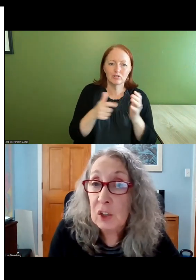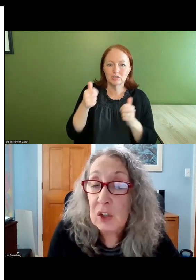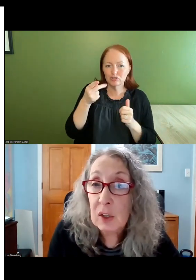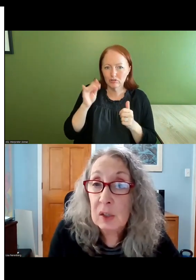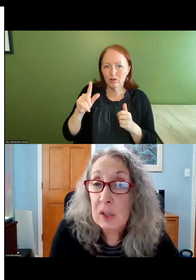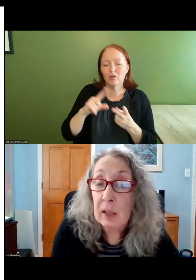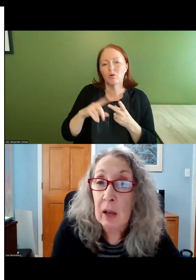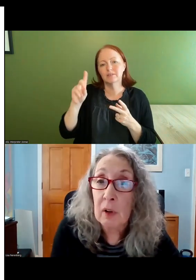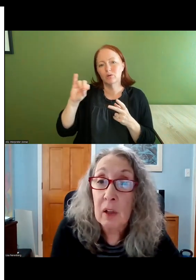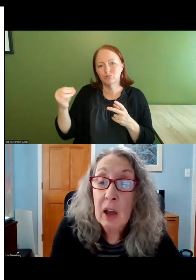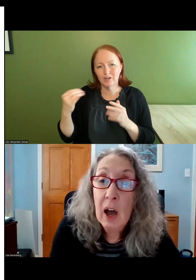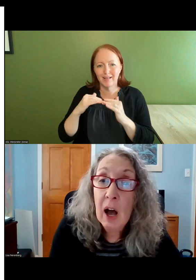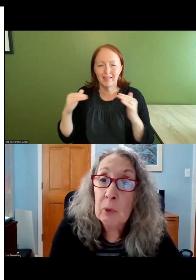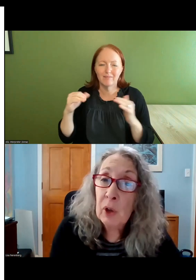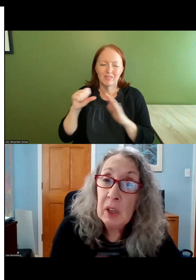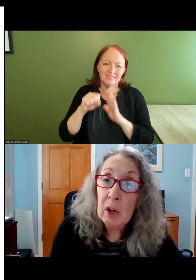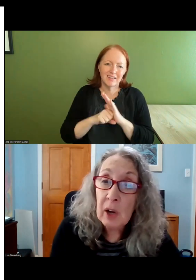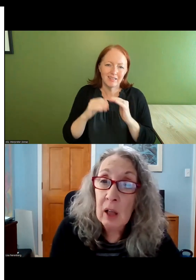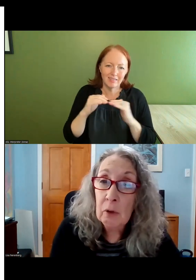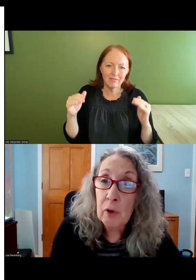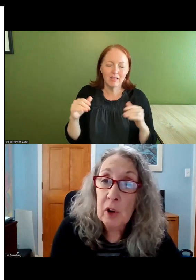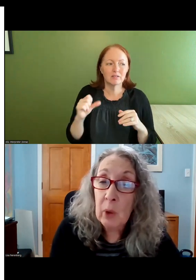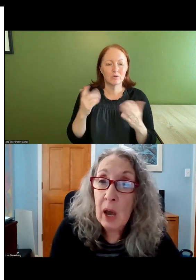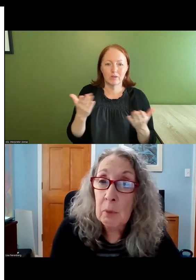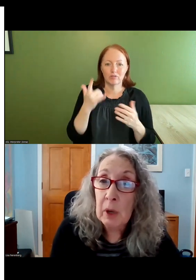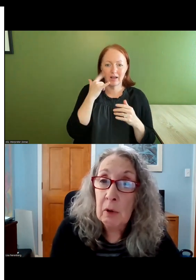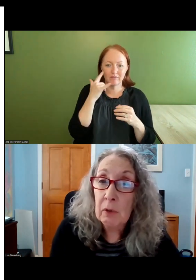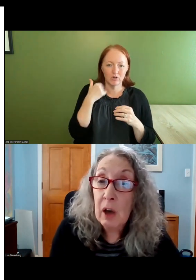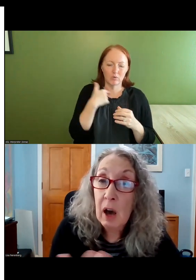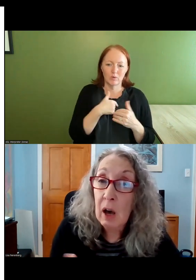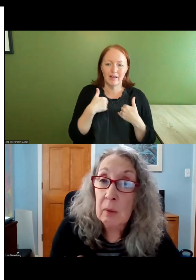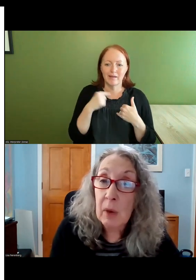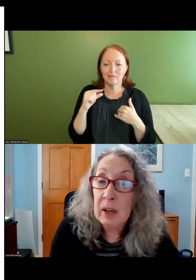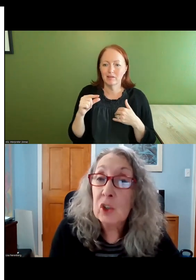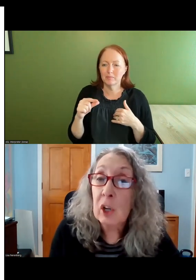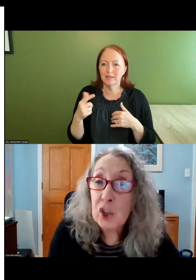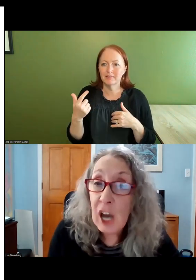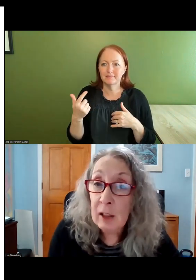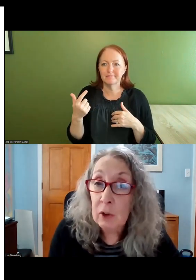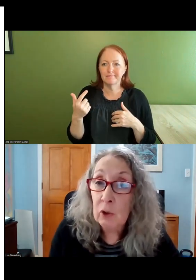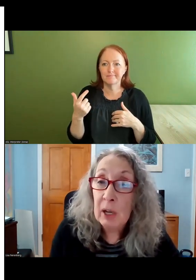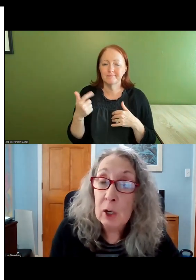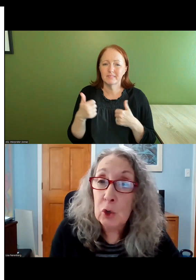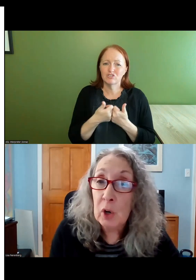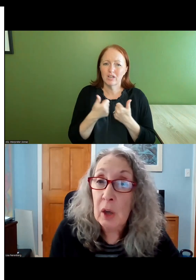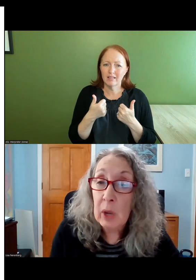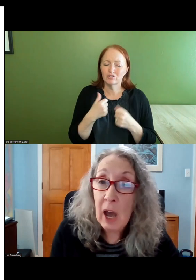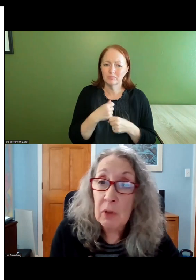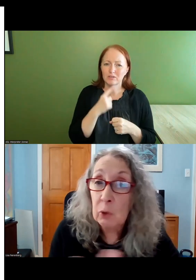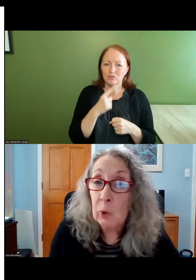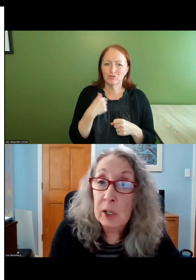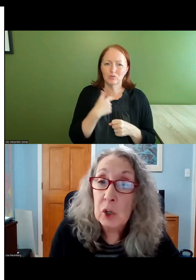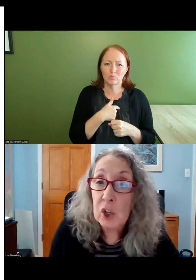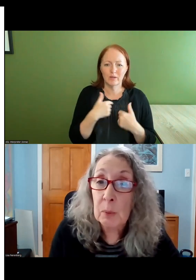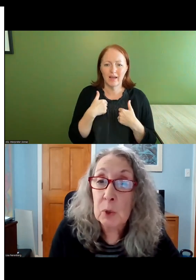of Justices at the state level. So I think here in California, we have a bit of a challenge making sure that we